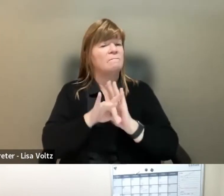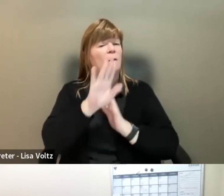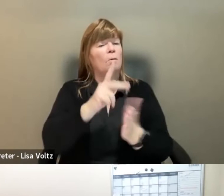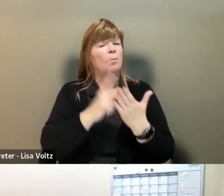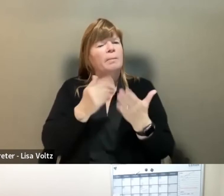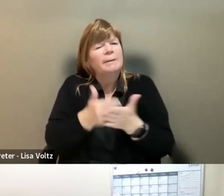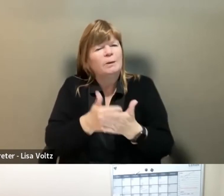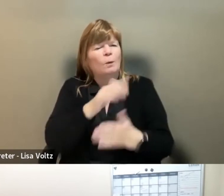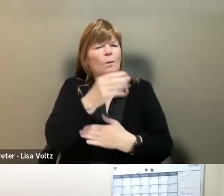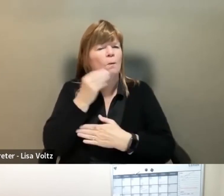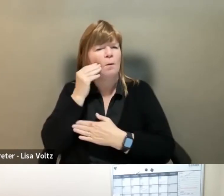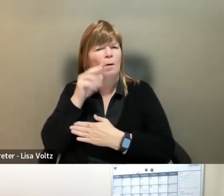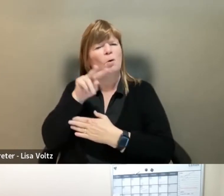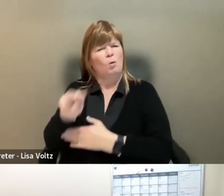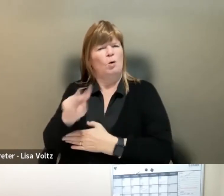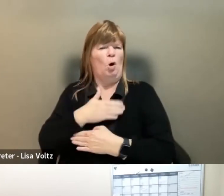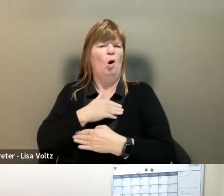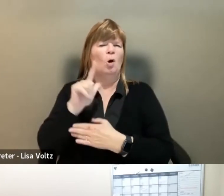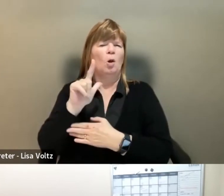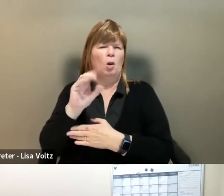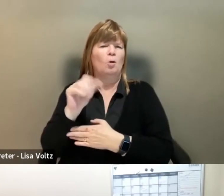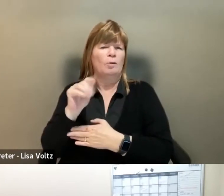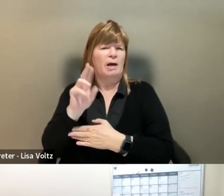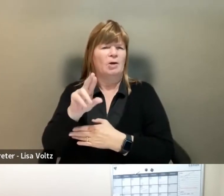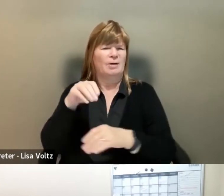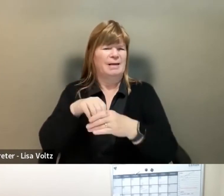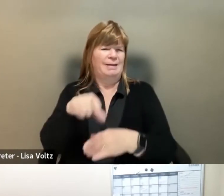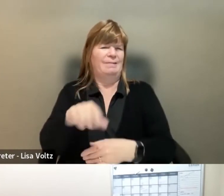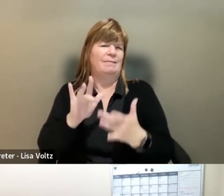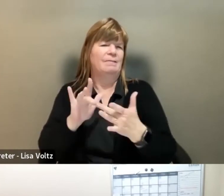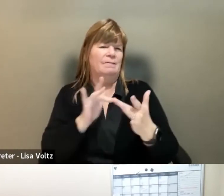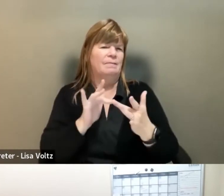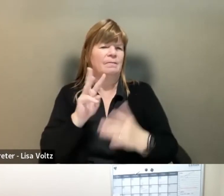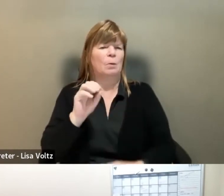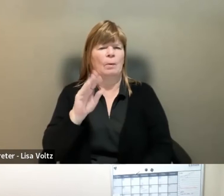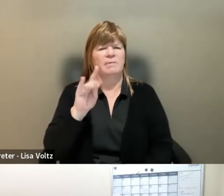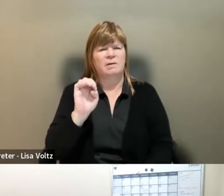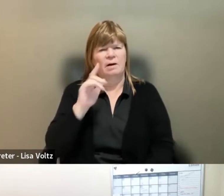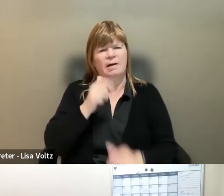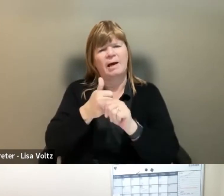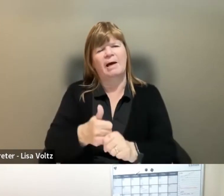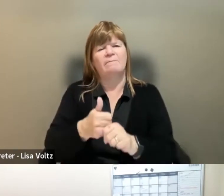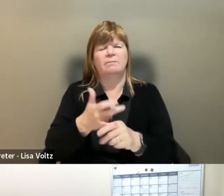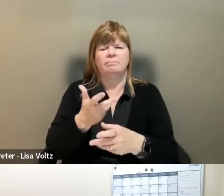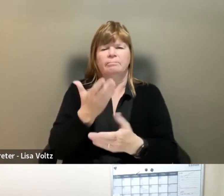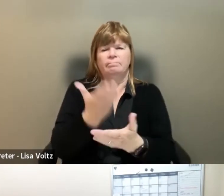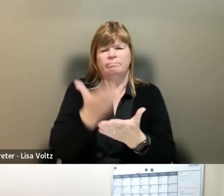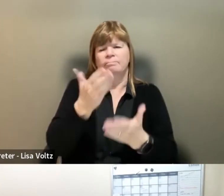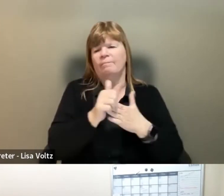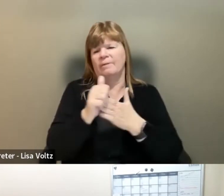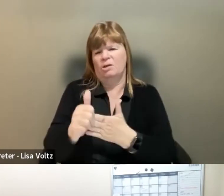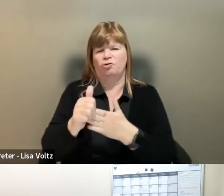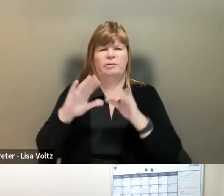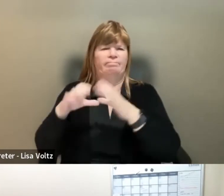you using our program locator, which is housed at the website of the Evidence-Based Leadership Collaborative, which is going to